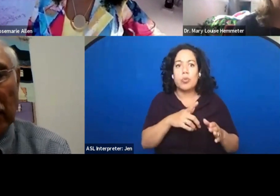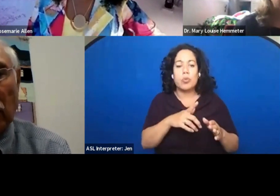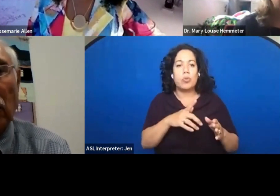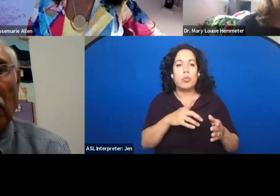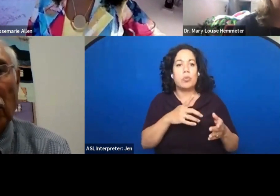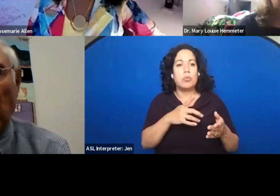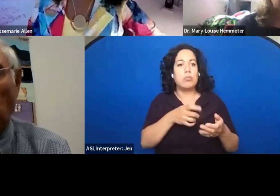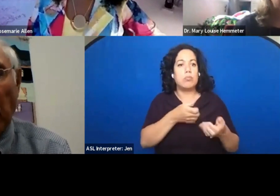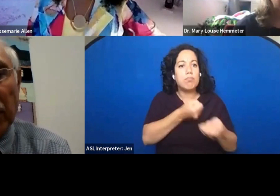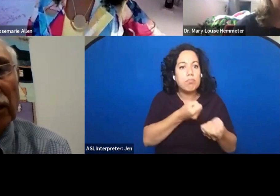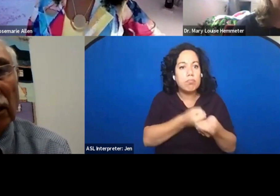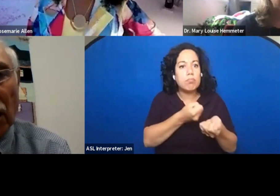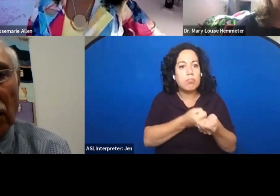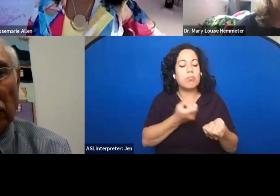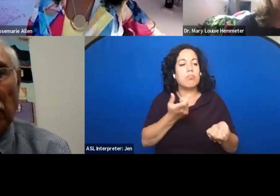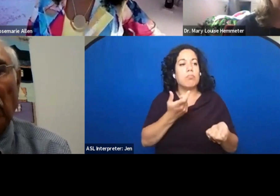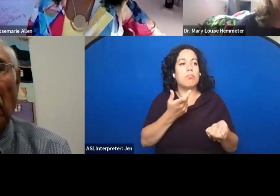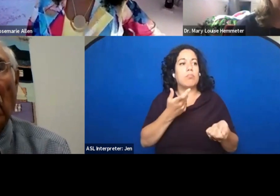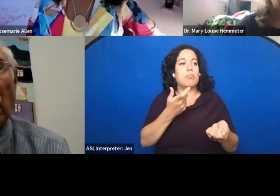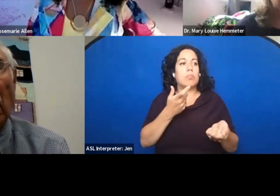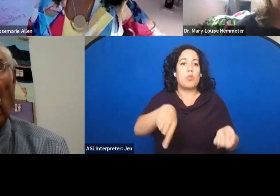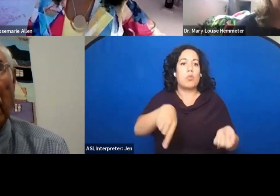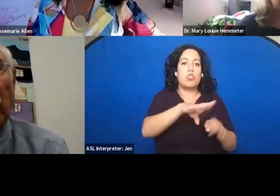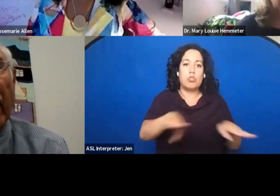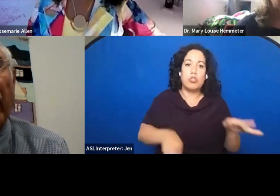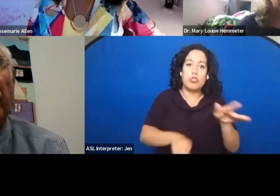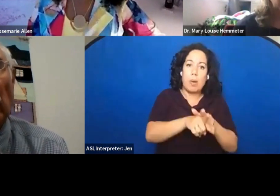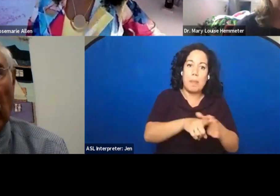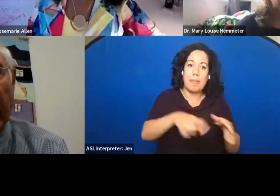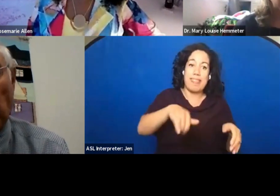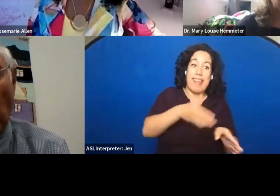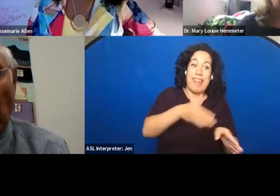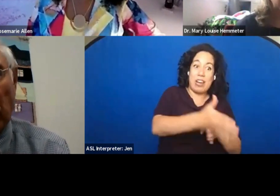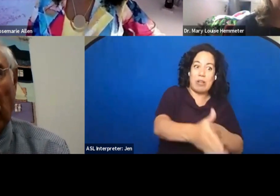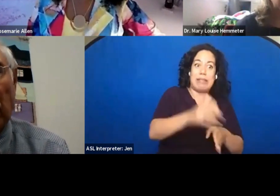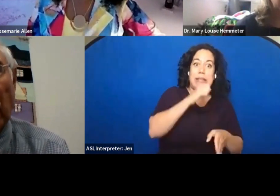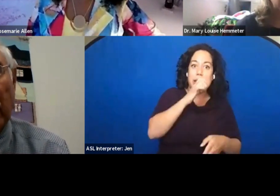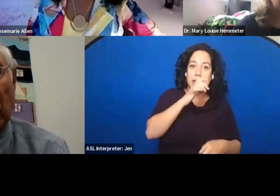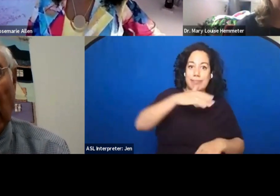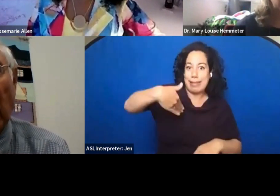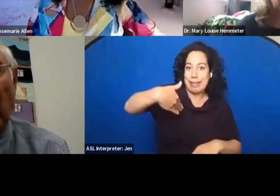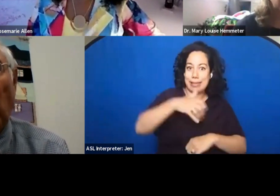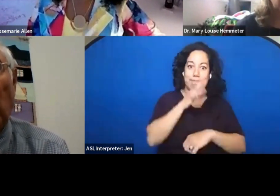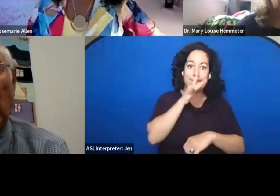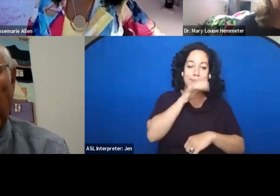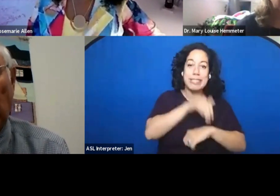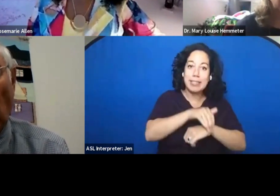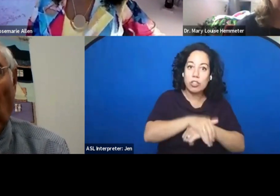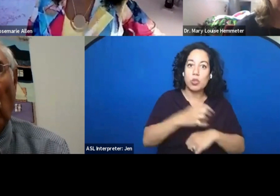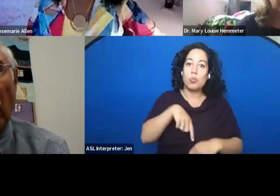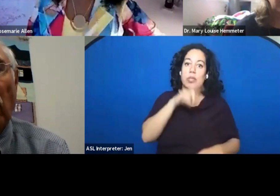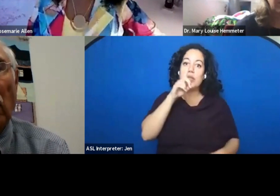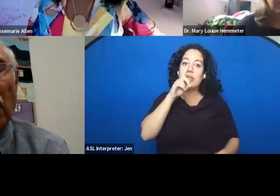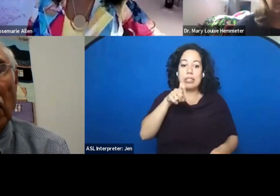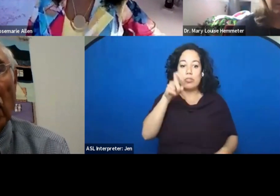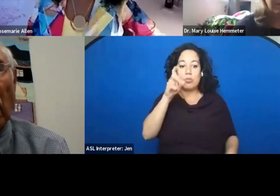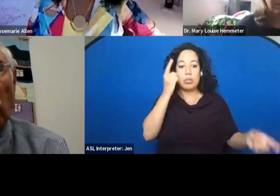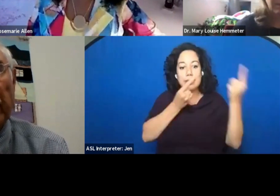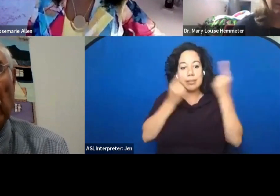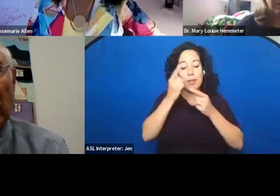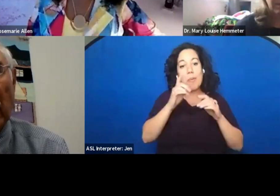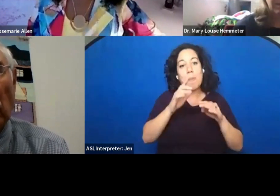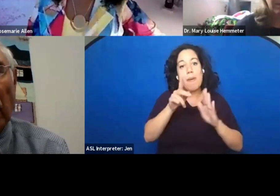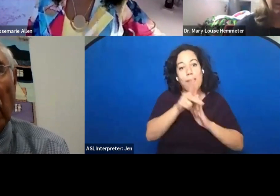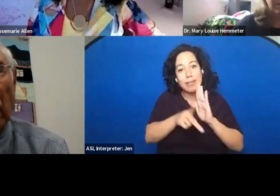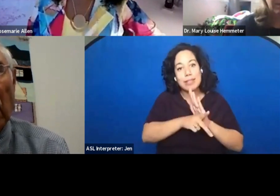that sector not speaking English? I think we have to look at policies at the state level, at the local level,